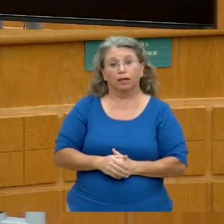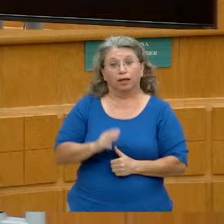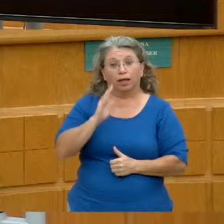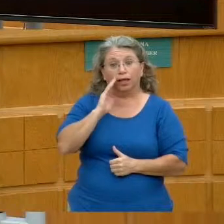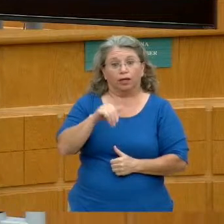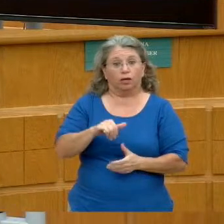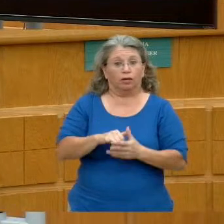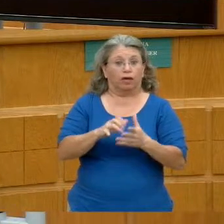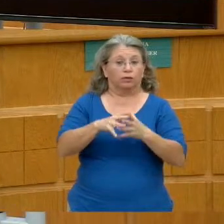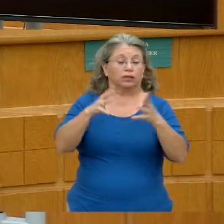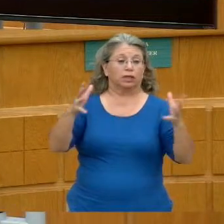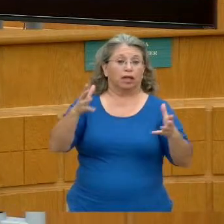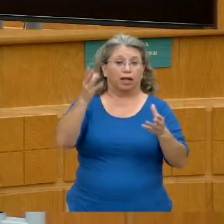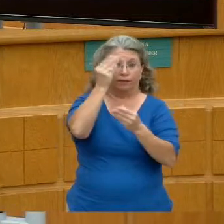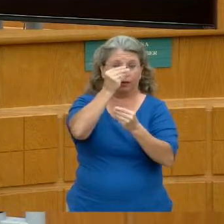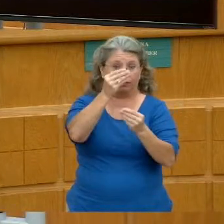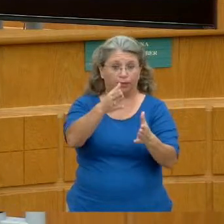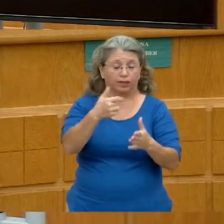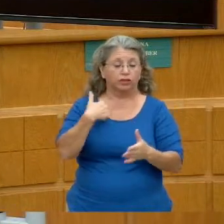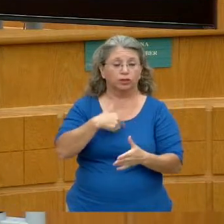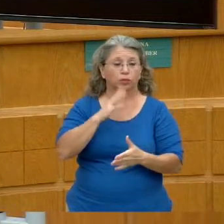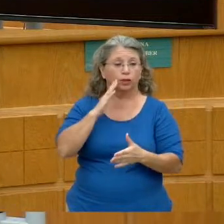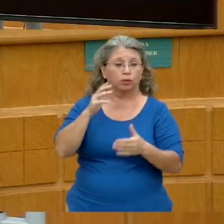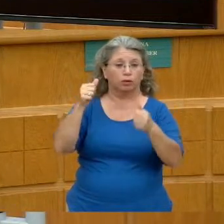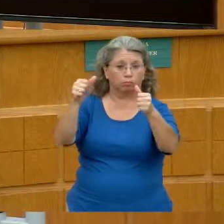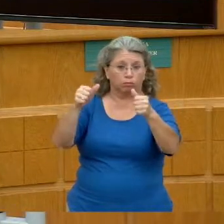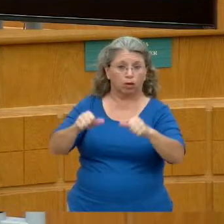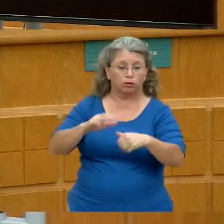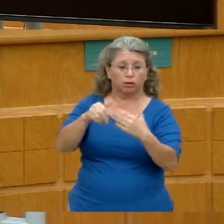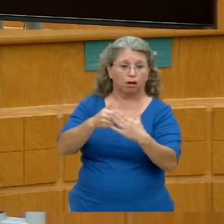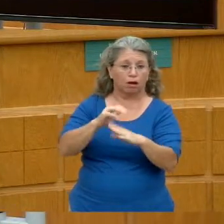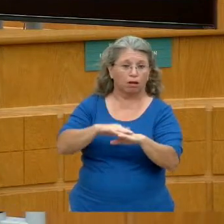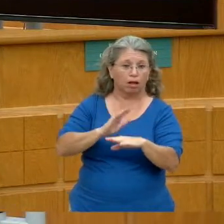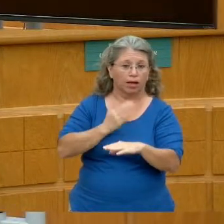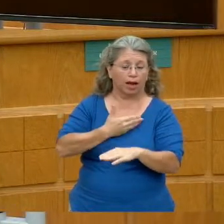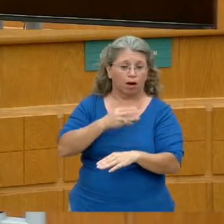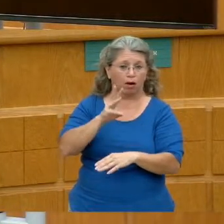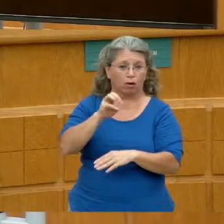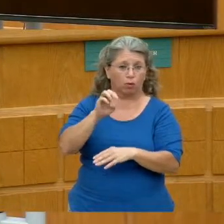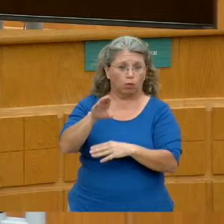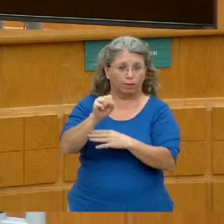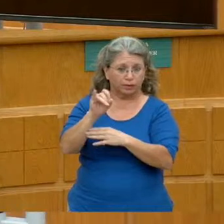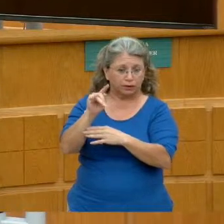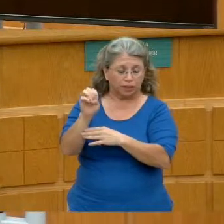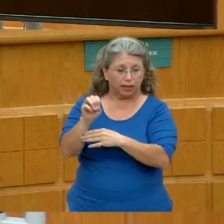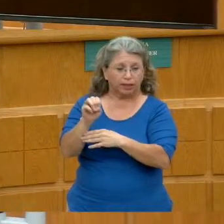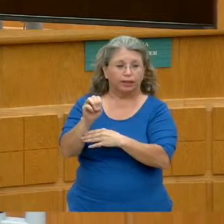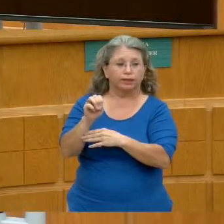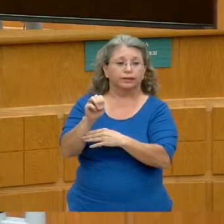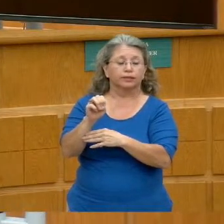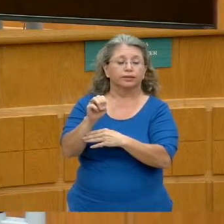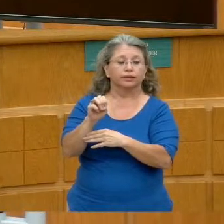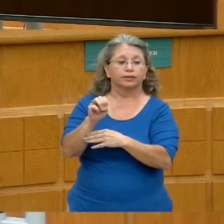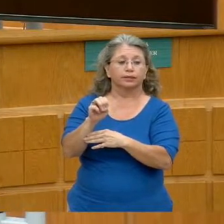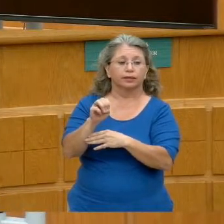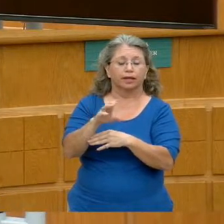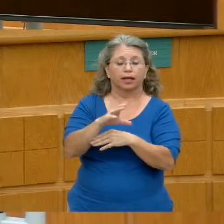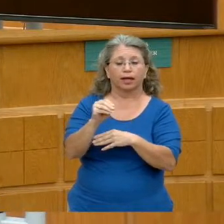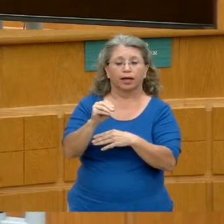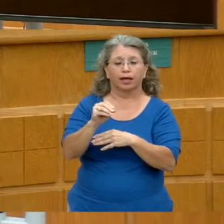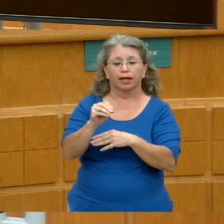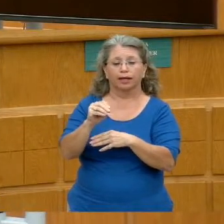information. We'll place this on our website, this exact presentation I just went through. And as I mentioned in the beginning, the judge's